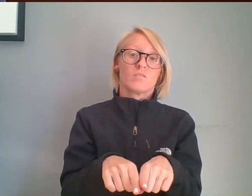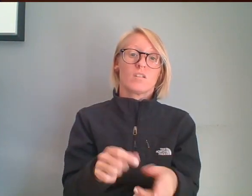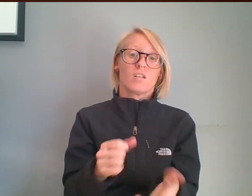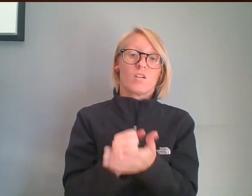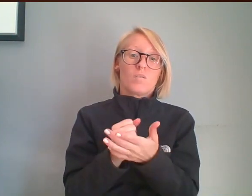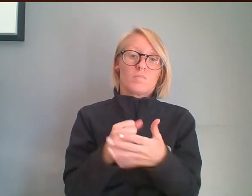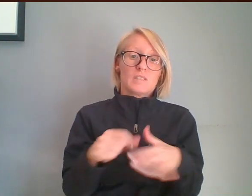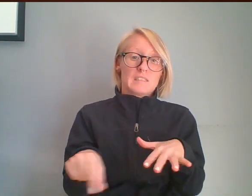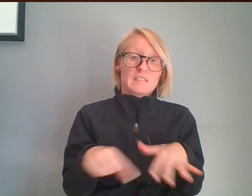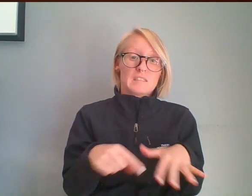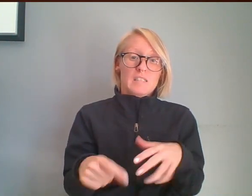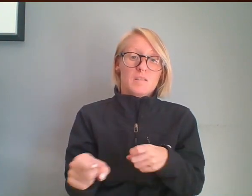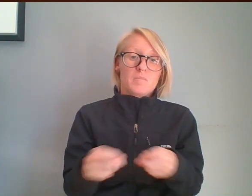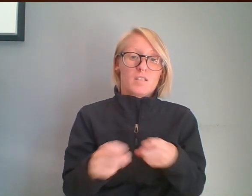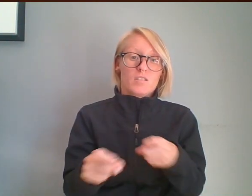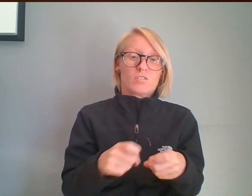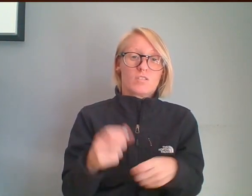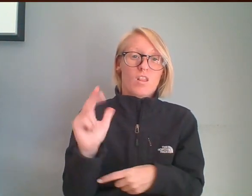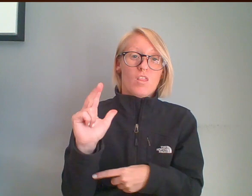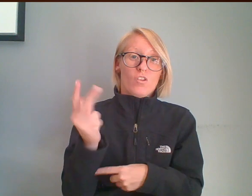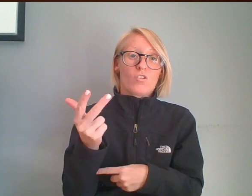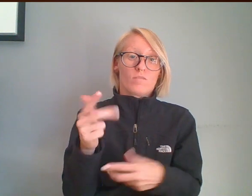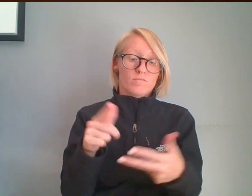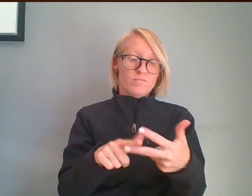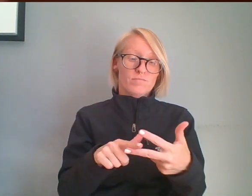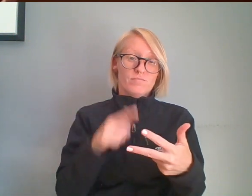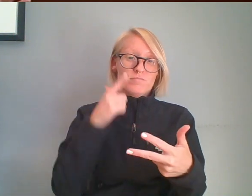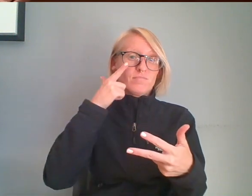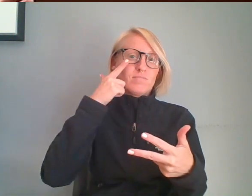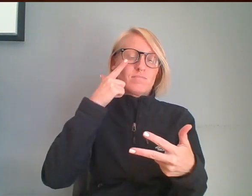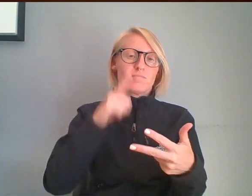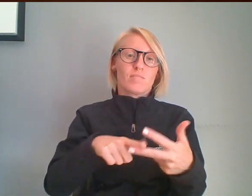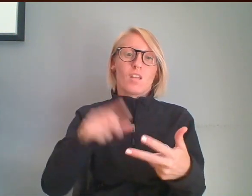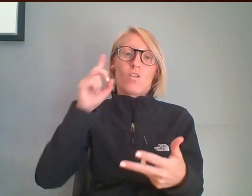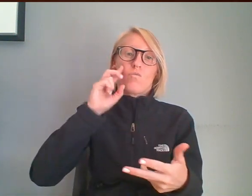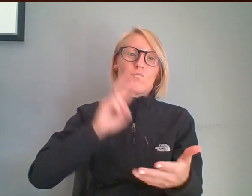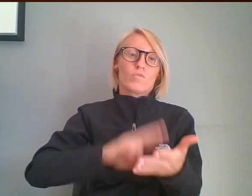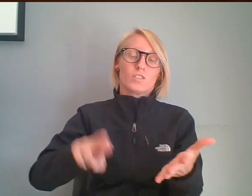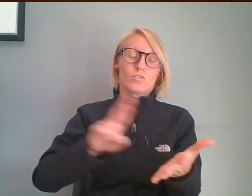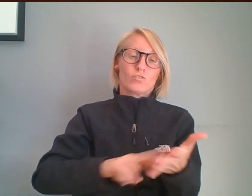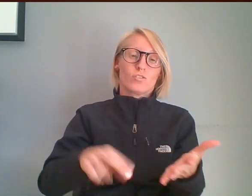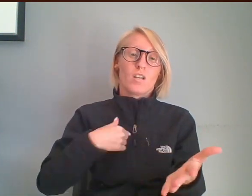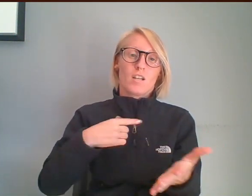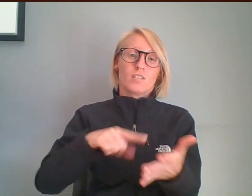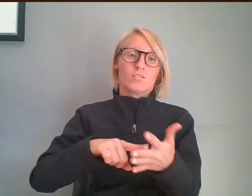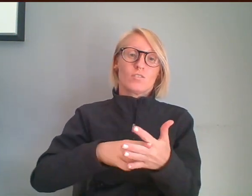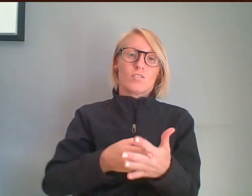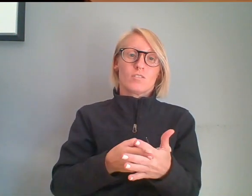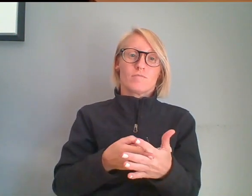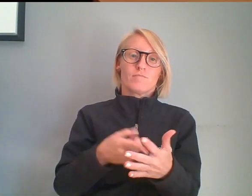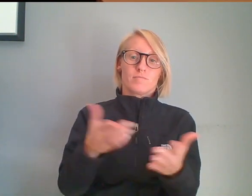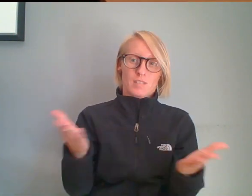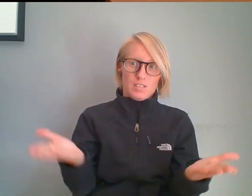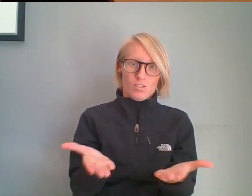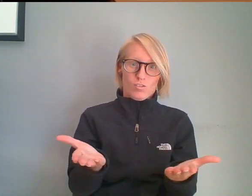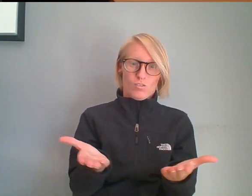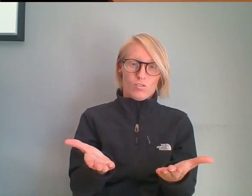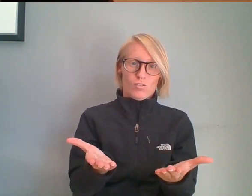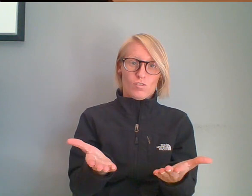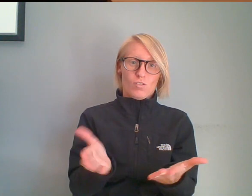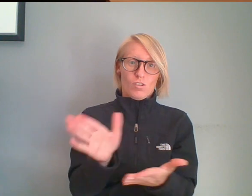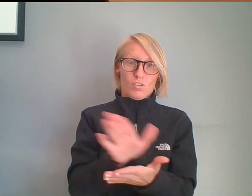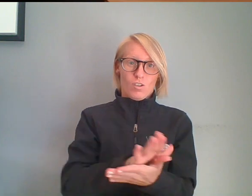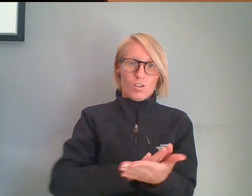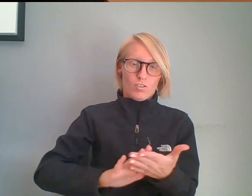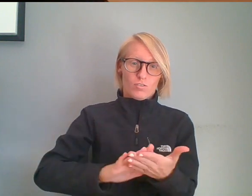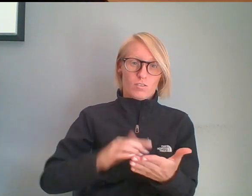anxiety. The third technique I'd like to share is research that I actually started when I was an undergraduate here. I was very fortunate to study with